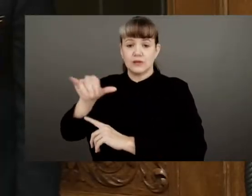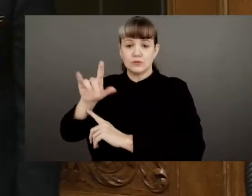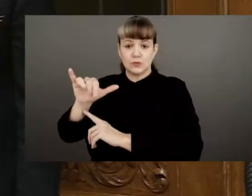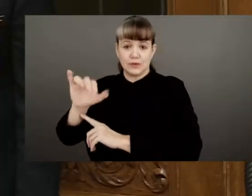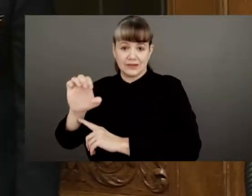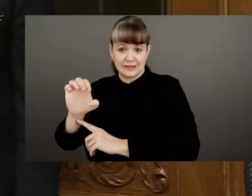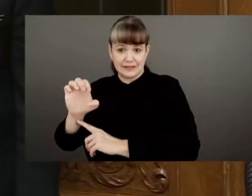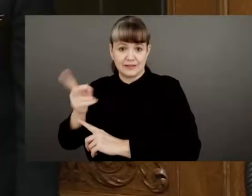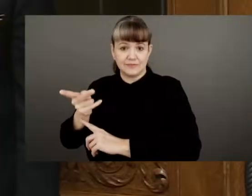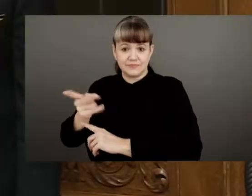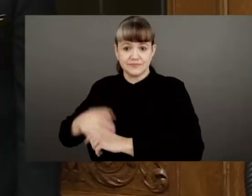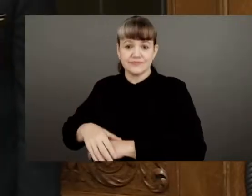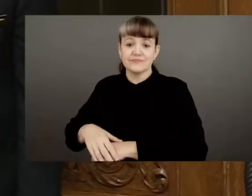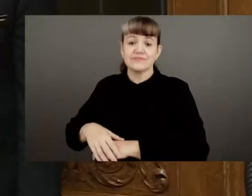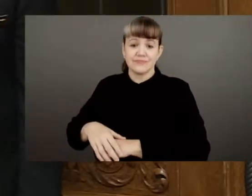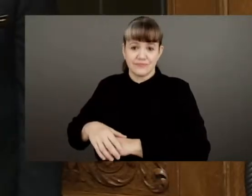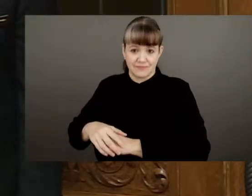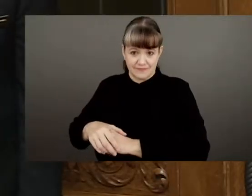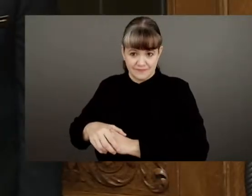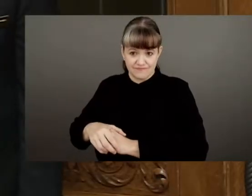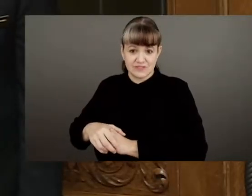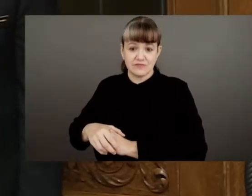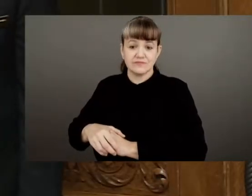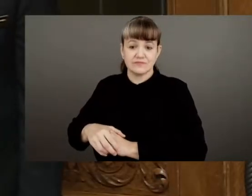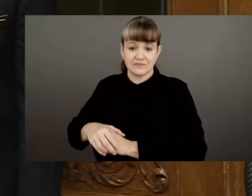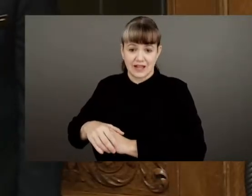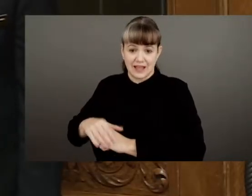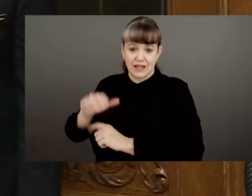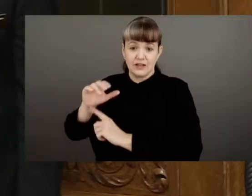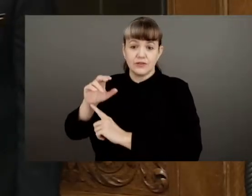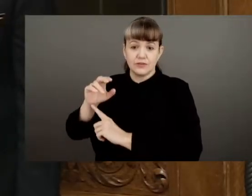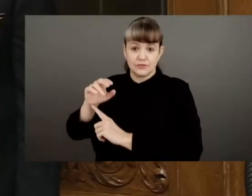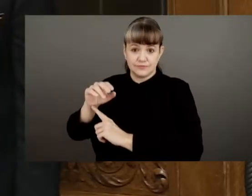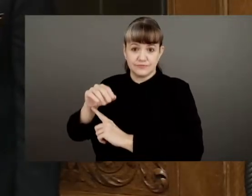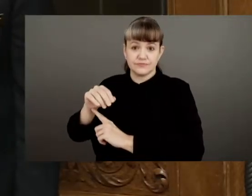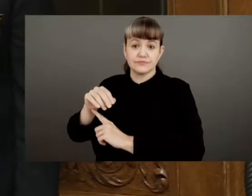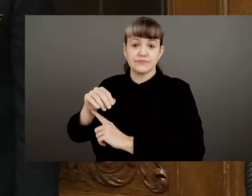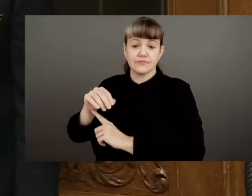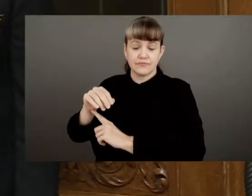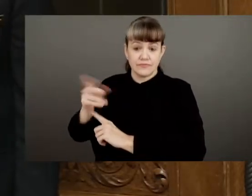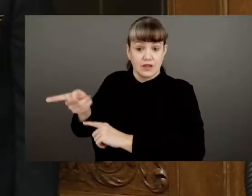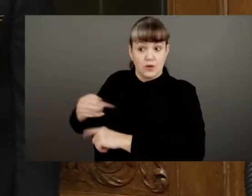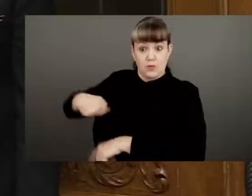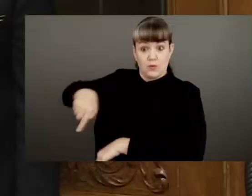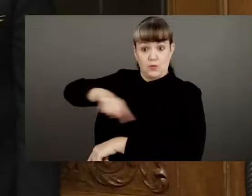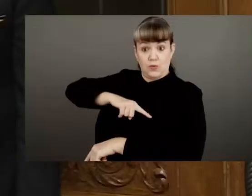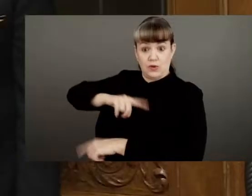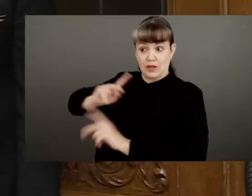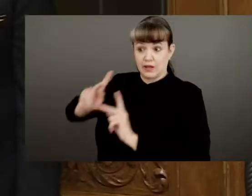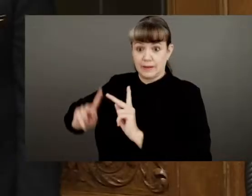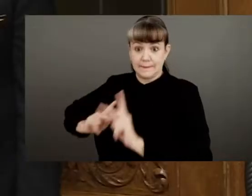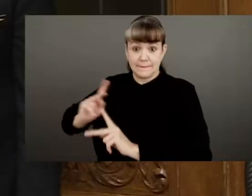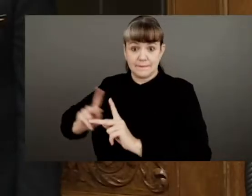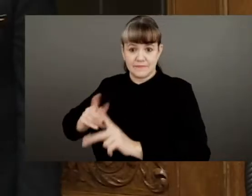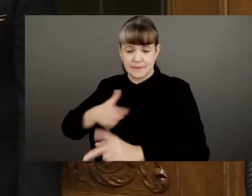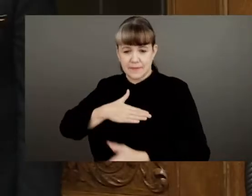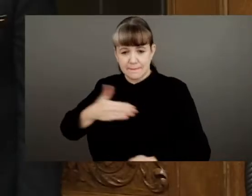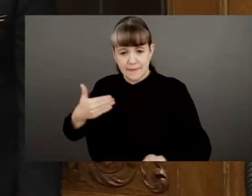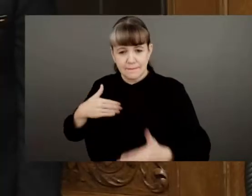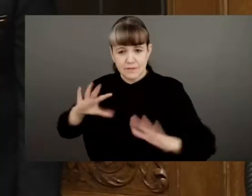their needs, and creating pathways to recovery, shelter, and housing.